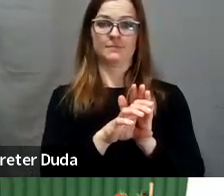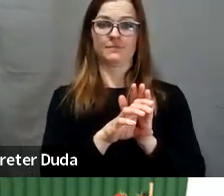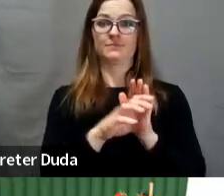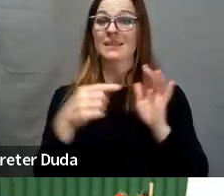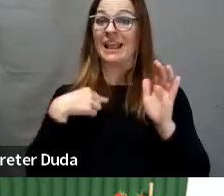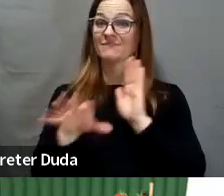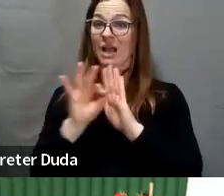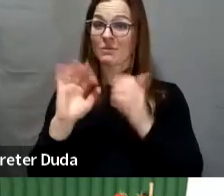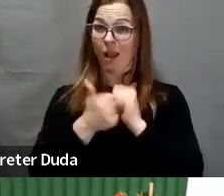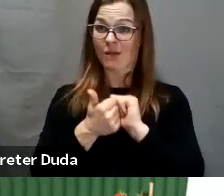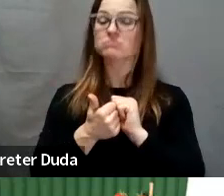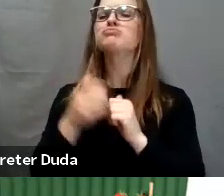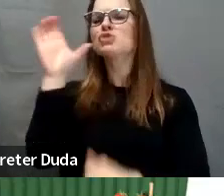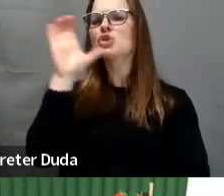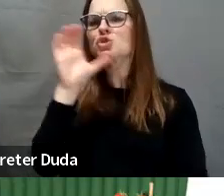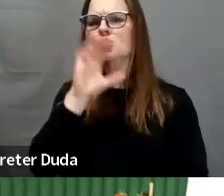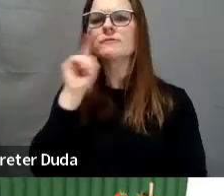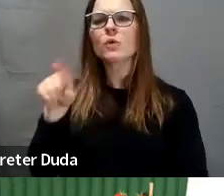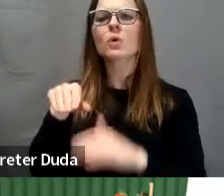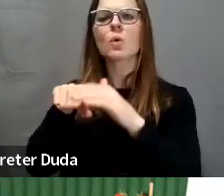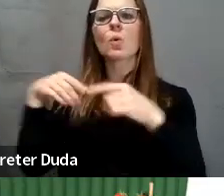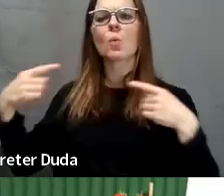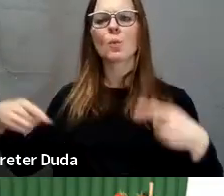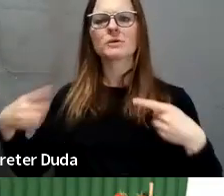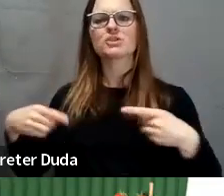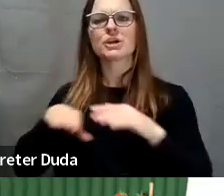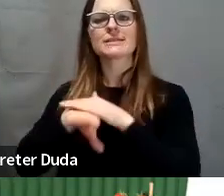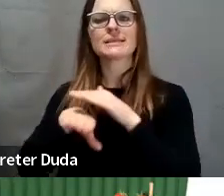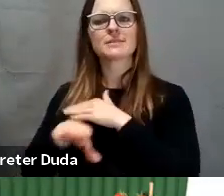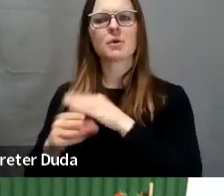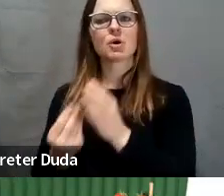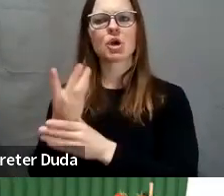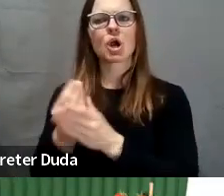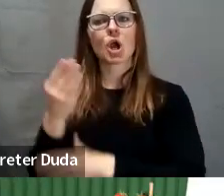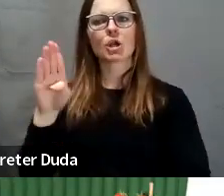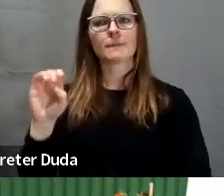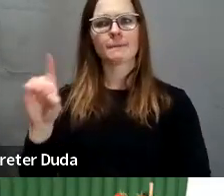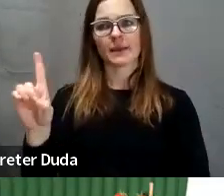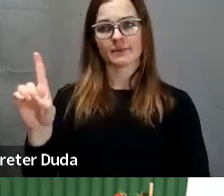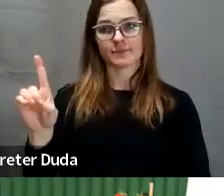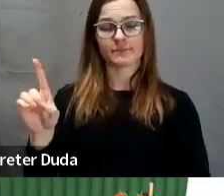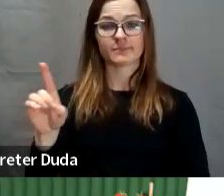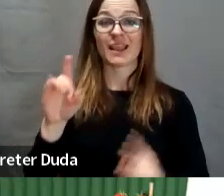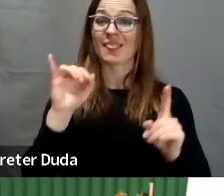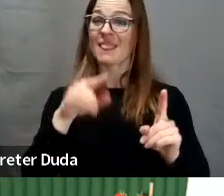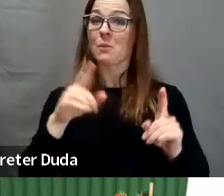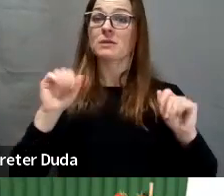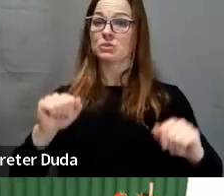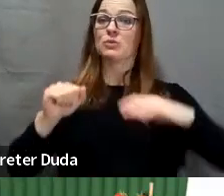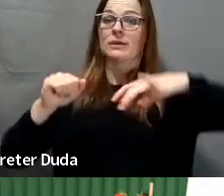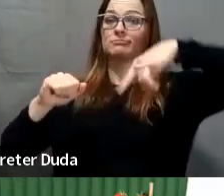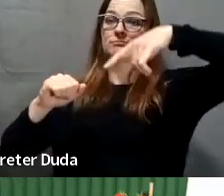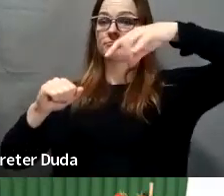wheelchair accessible garden beds. And this bed is the type that you can roll right underneath. It's kind of set up like